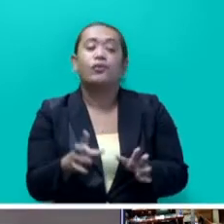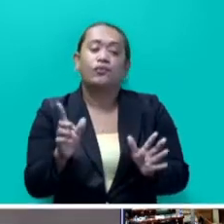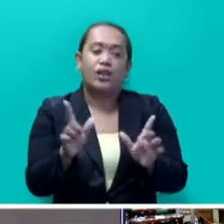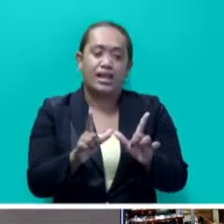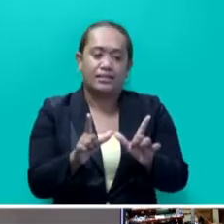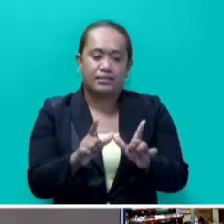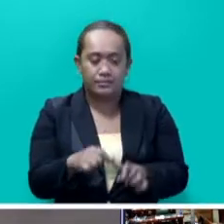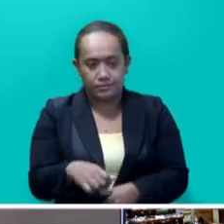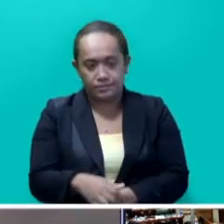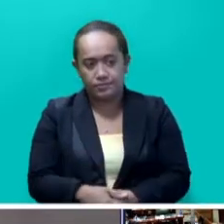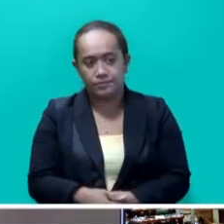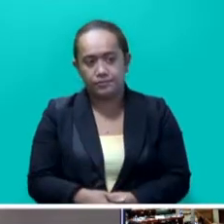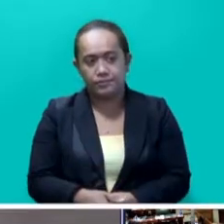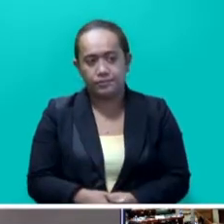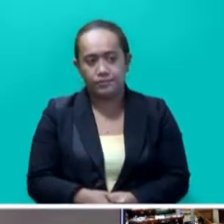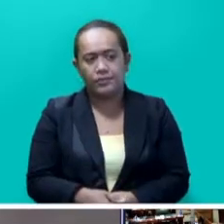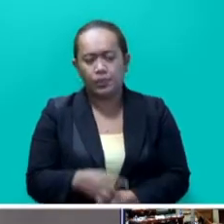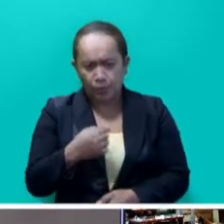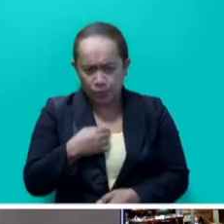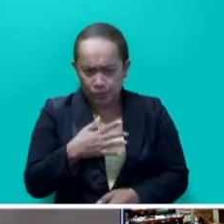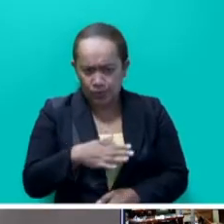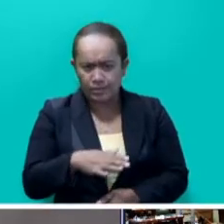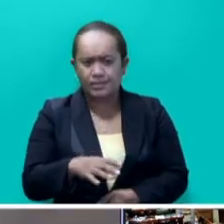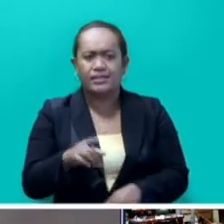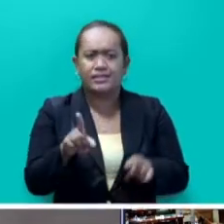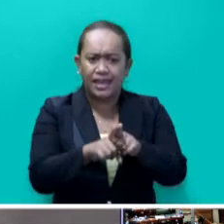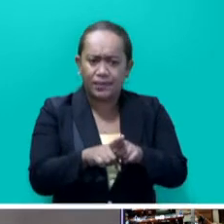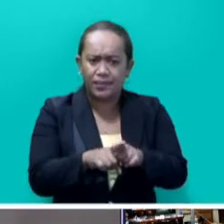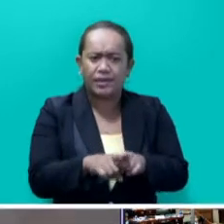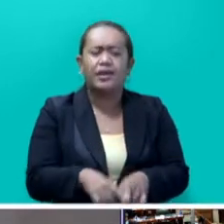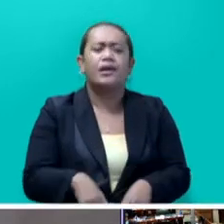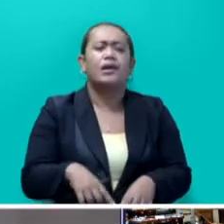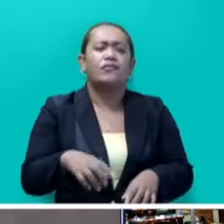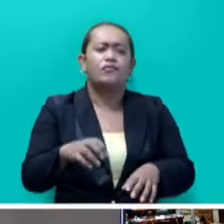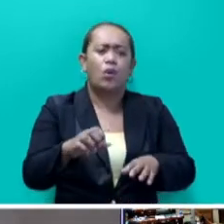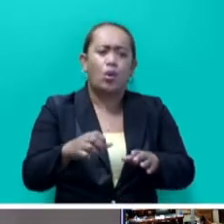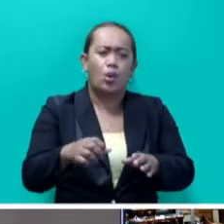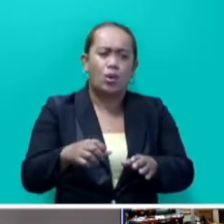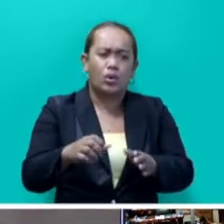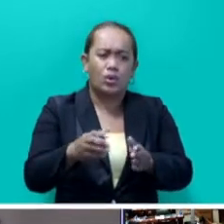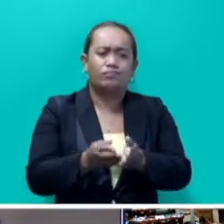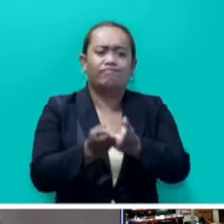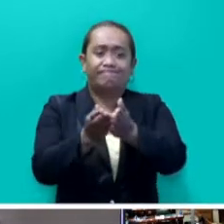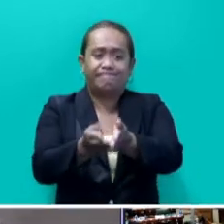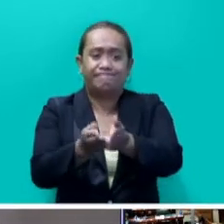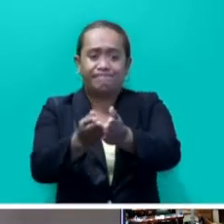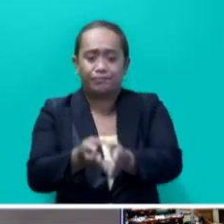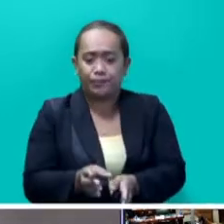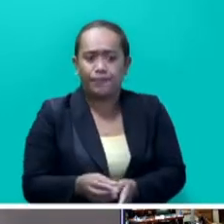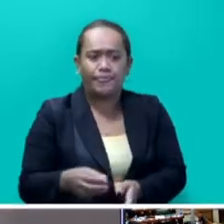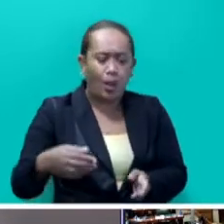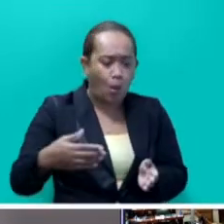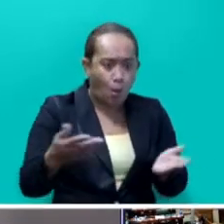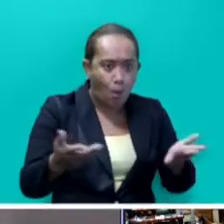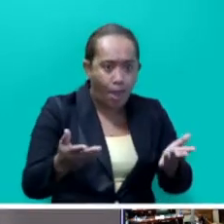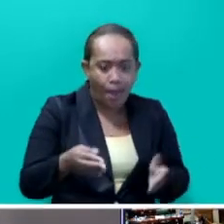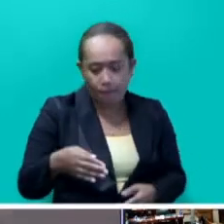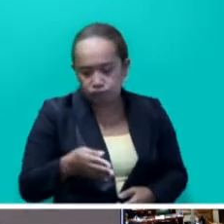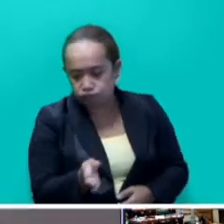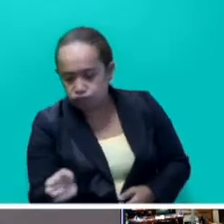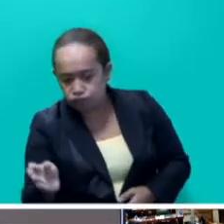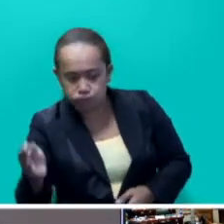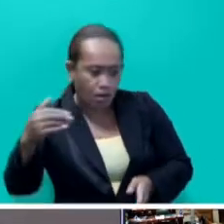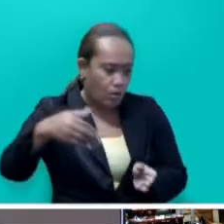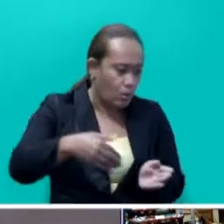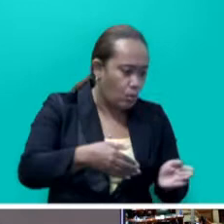Government's main intention for sea route licensing was to ensure that we actually get a improved consistency in shipping services in Fiji,